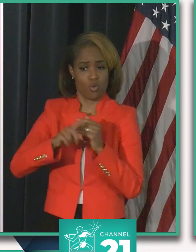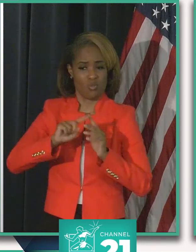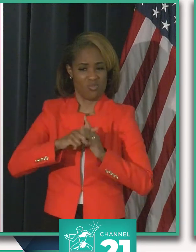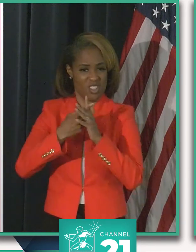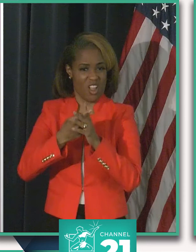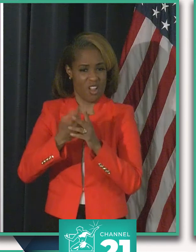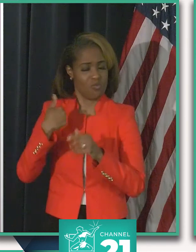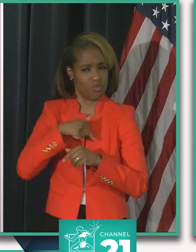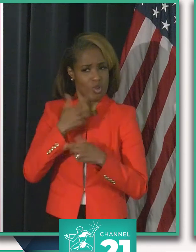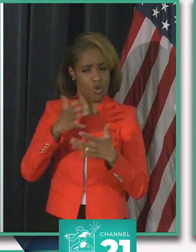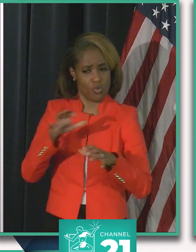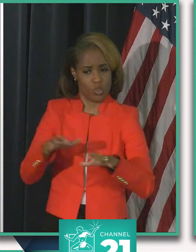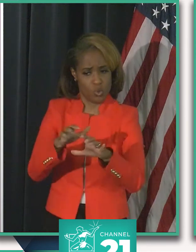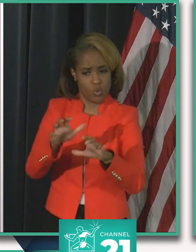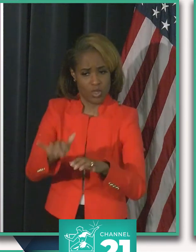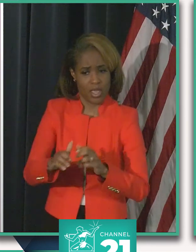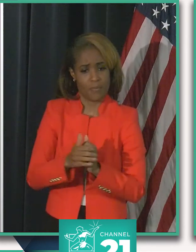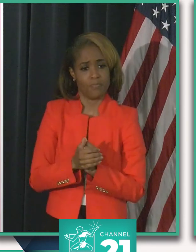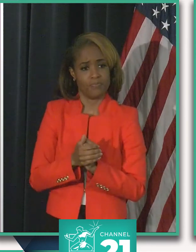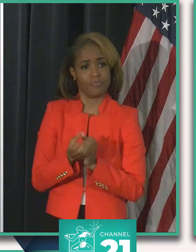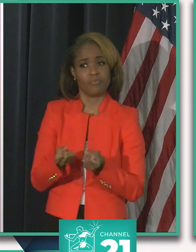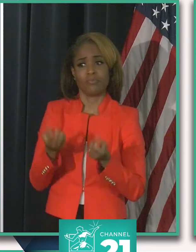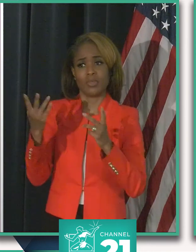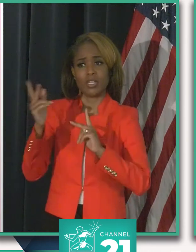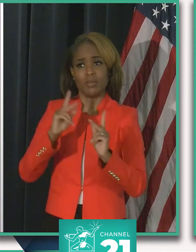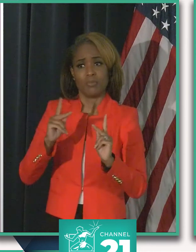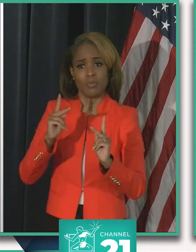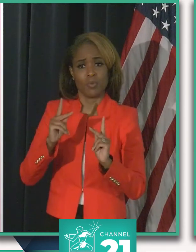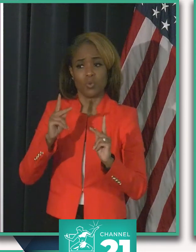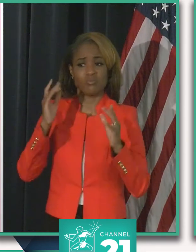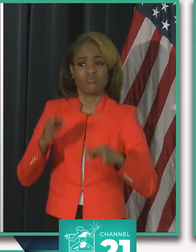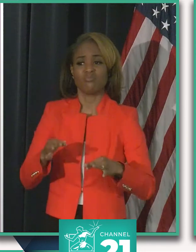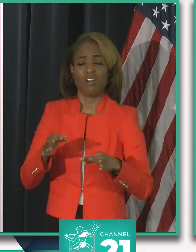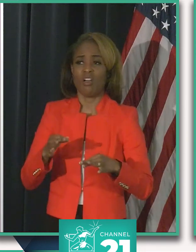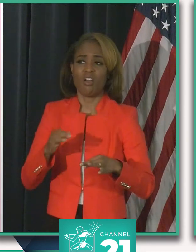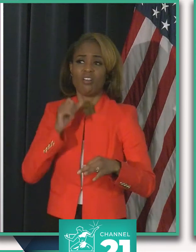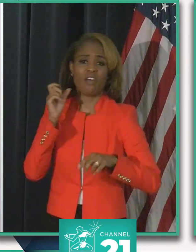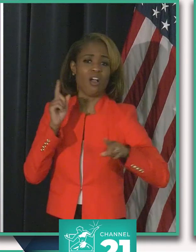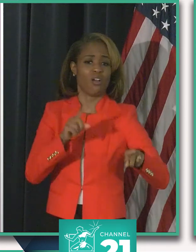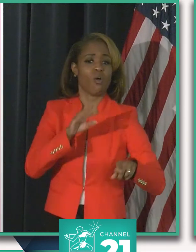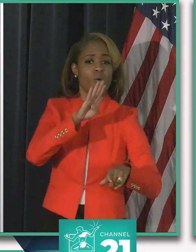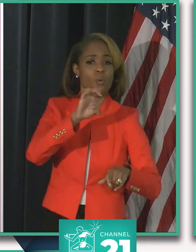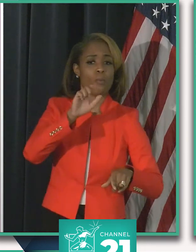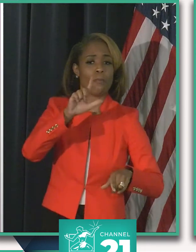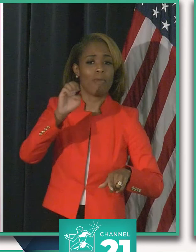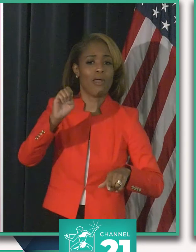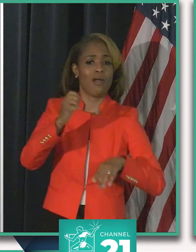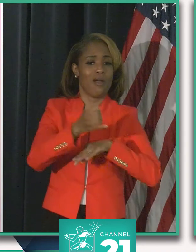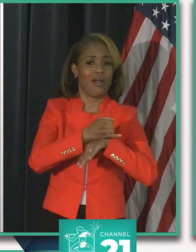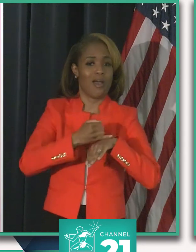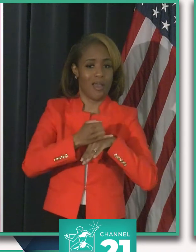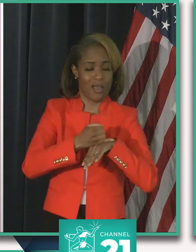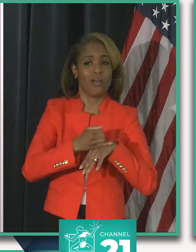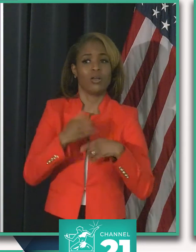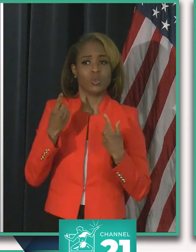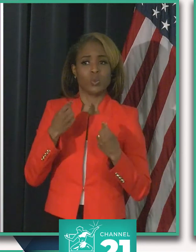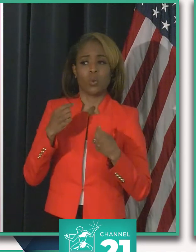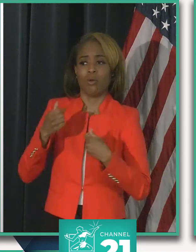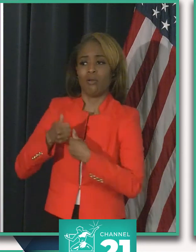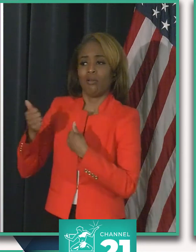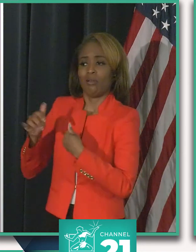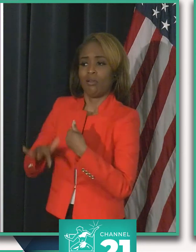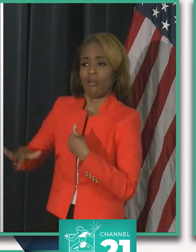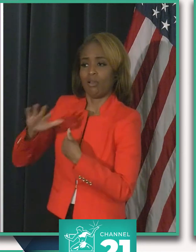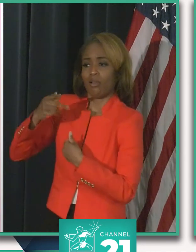that a lot of people are not deciding to go to Belle Isle. And so they're going to a lot of neighborhood parks. So we will have a parks patrol,